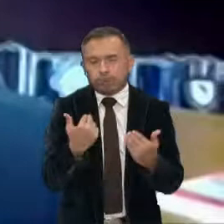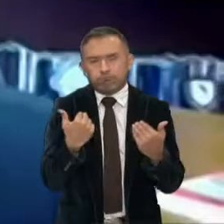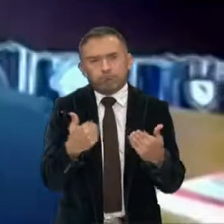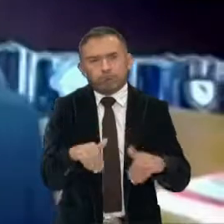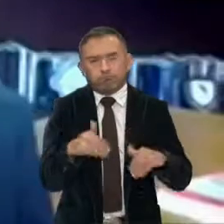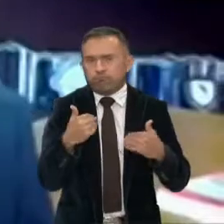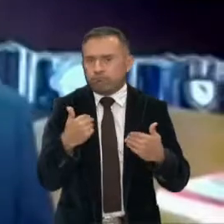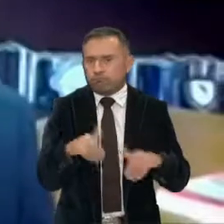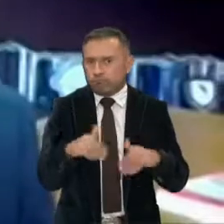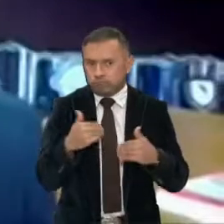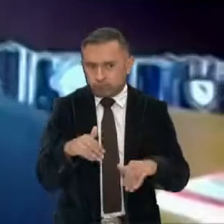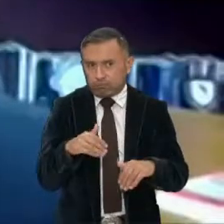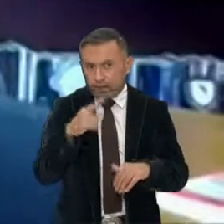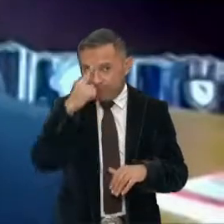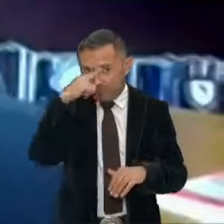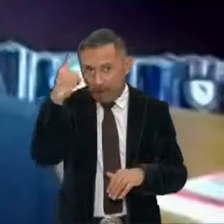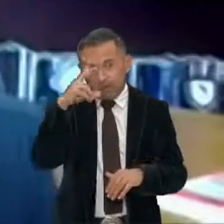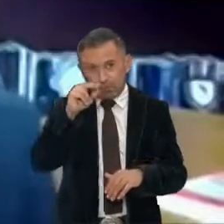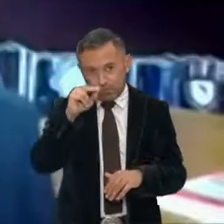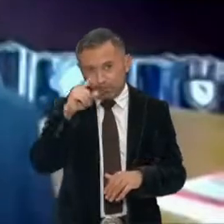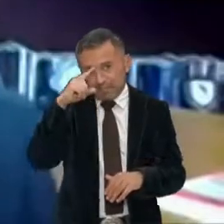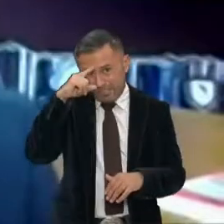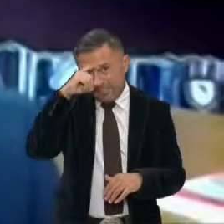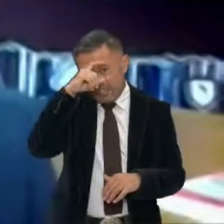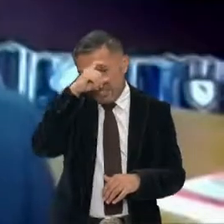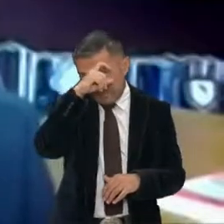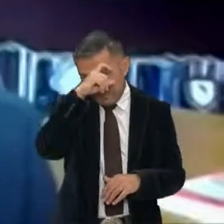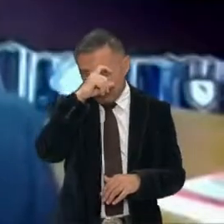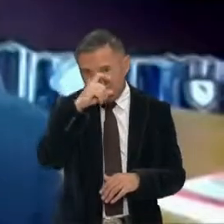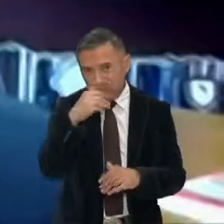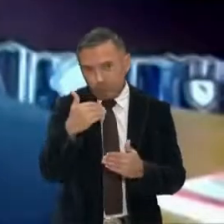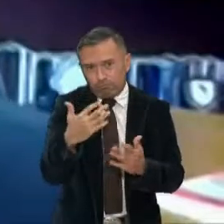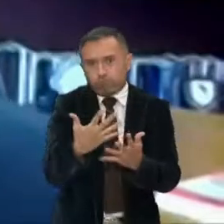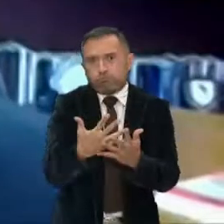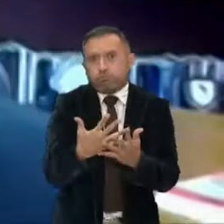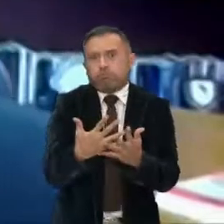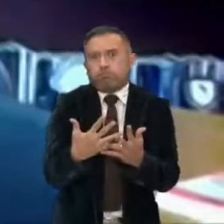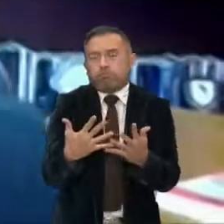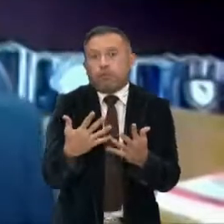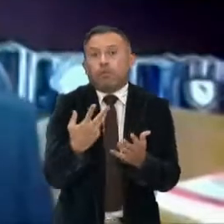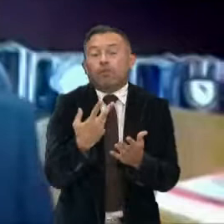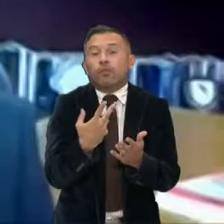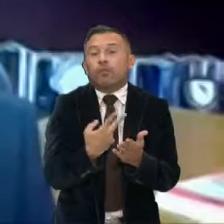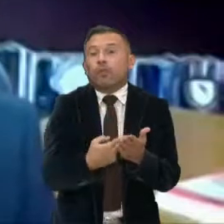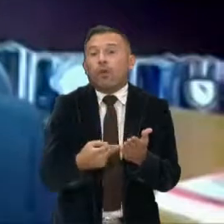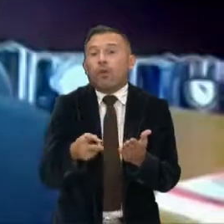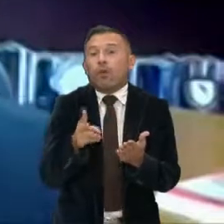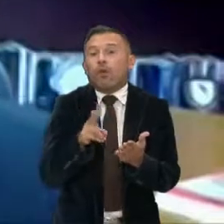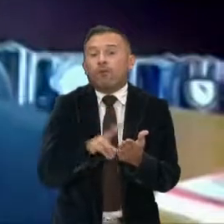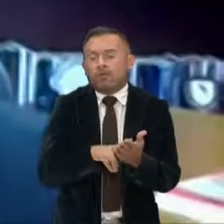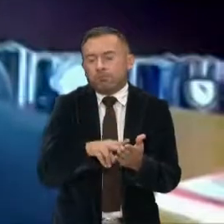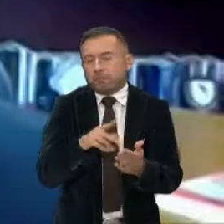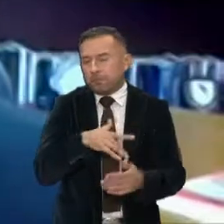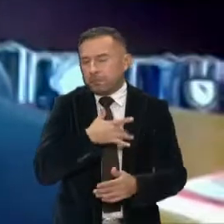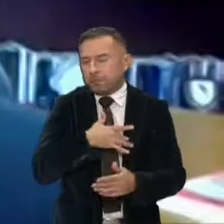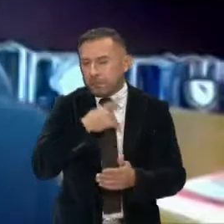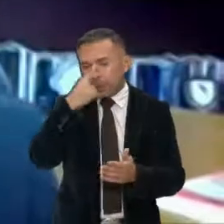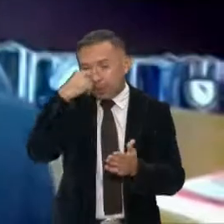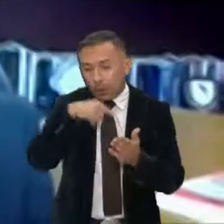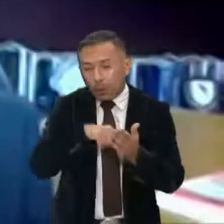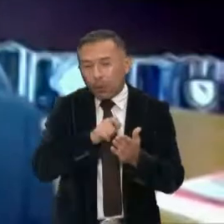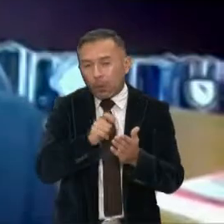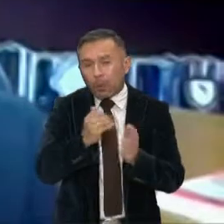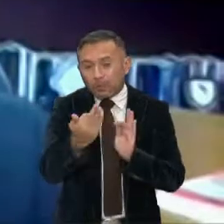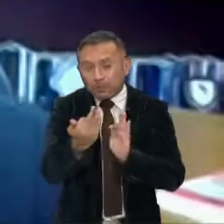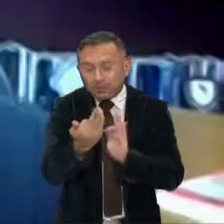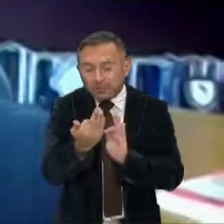consideration this phenomenon that it's complicated per se, we above this and besides